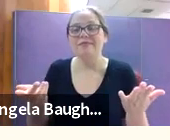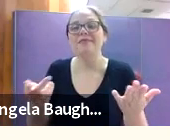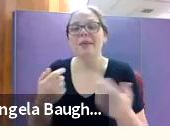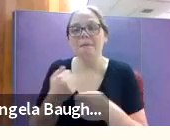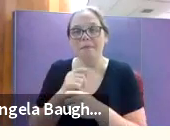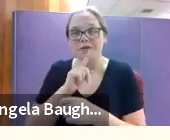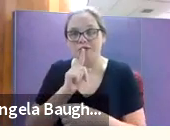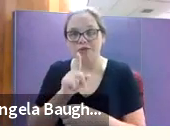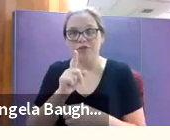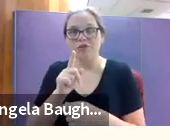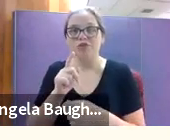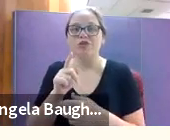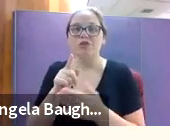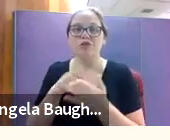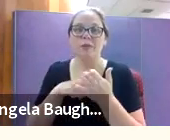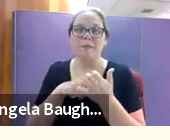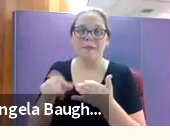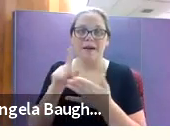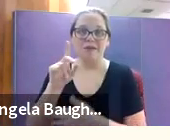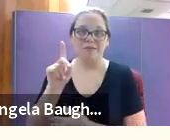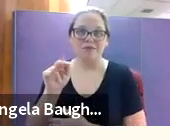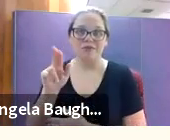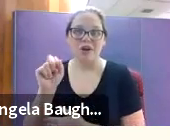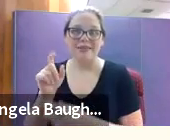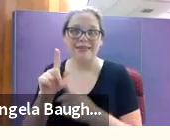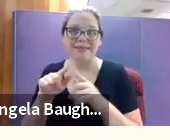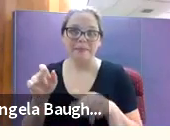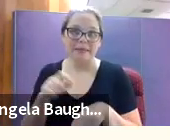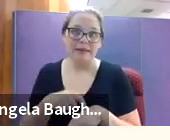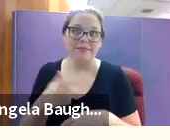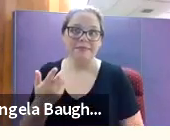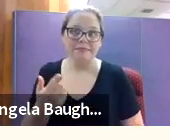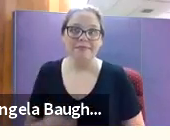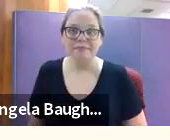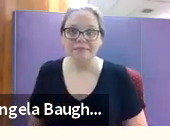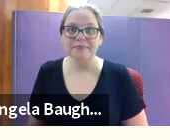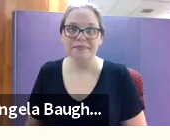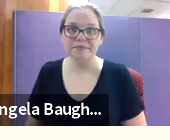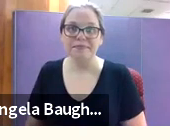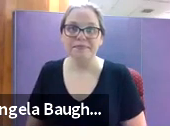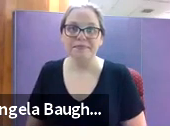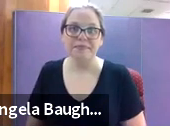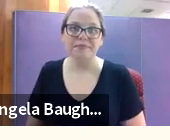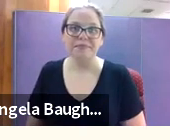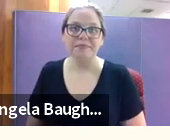getting reimbursed from DARS for it at the same time. Mm-hmm.